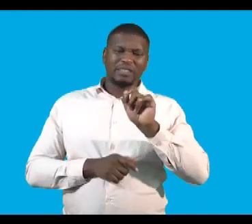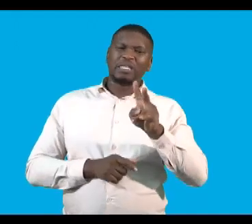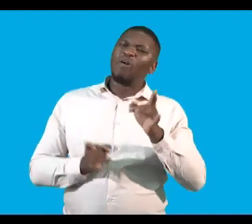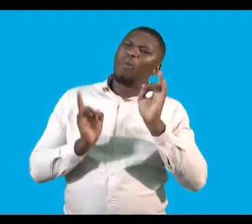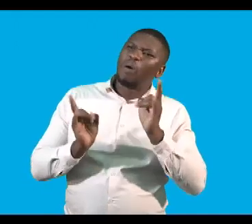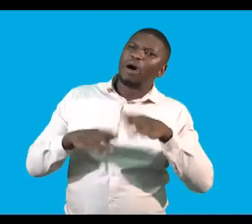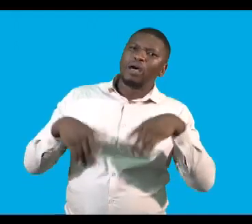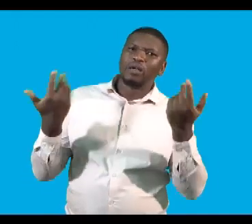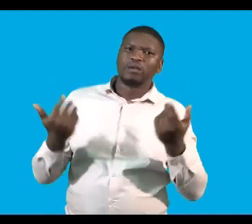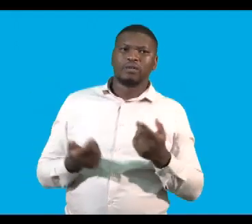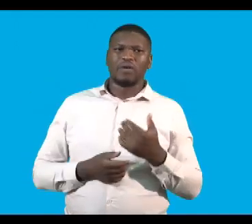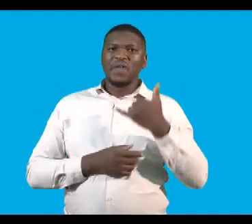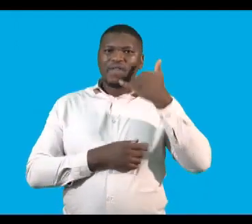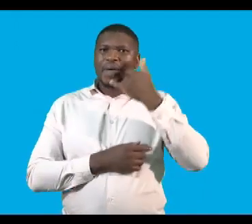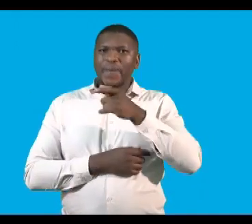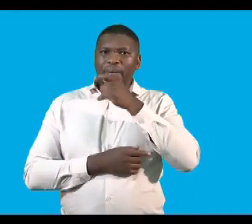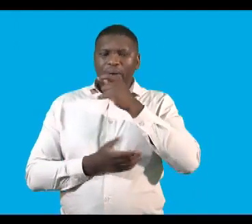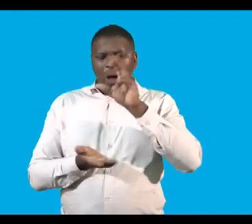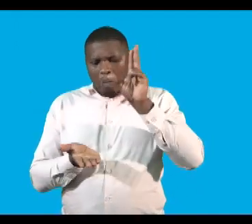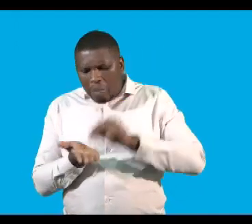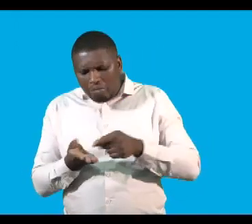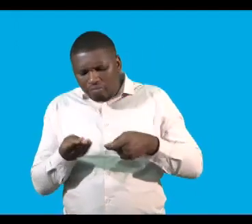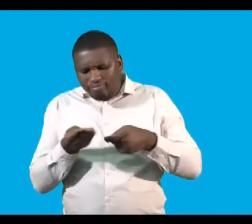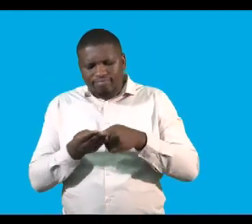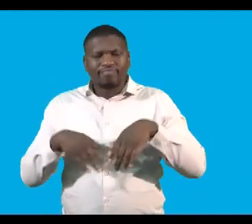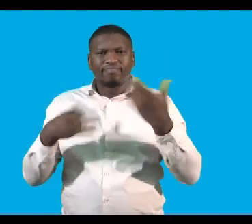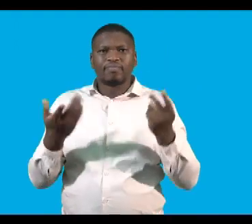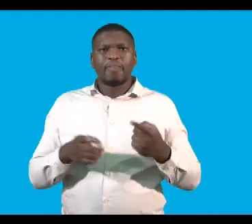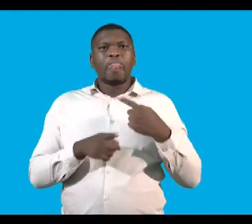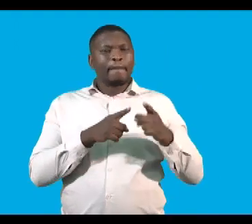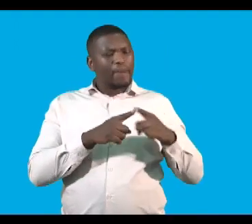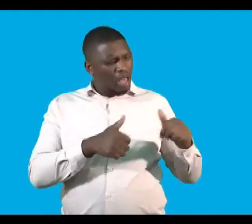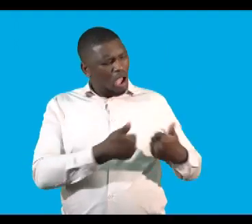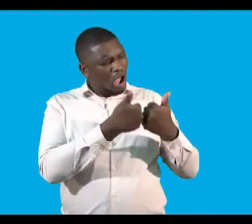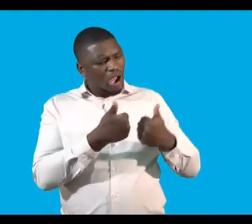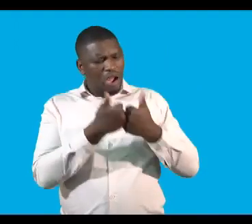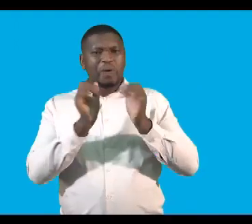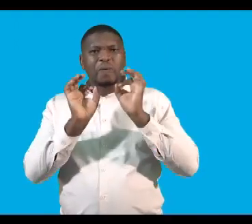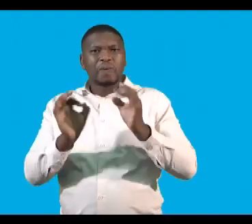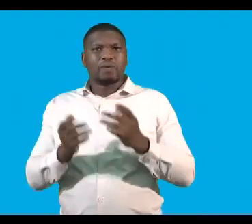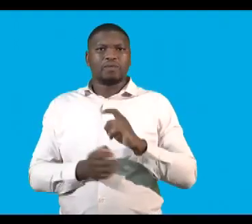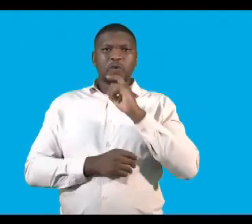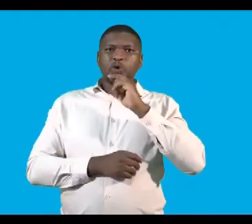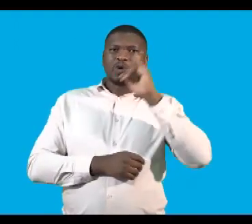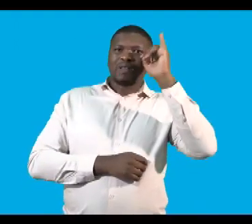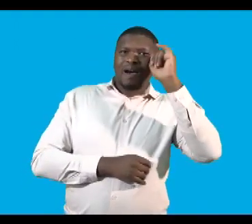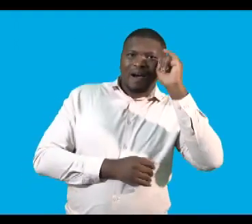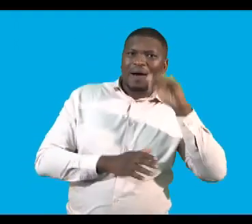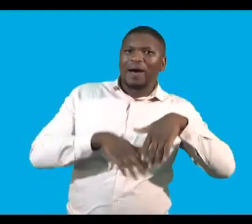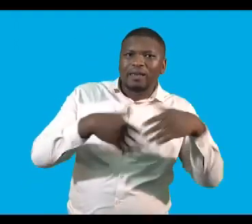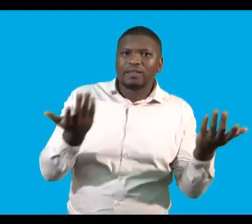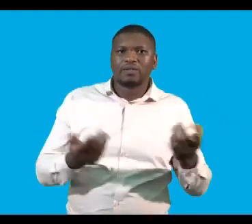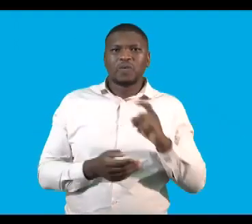couldn't recharge my phone. I couldn't play games, text my friends, or use Snapchat and Instagram. Then we have